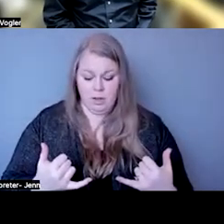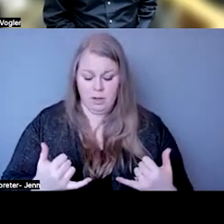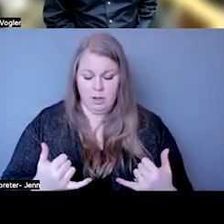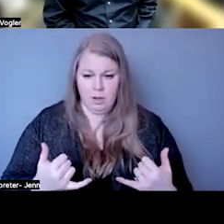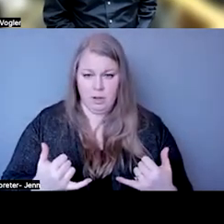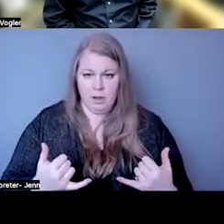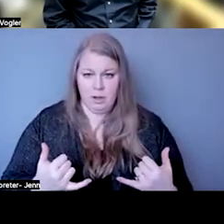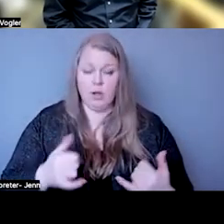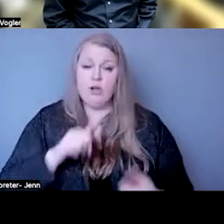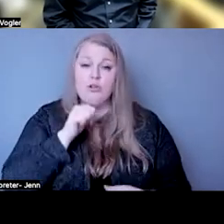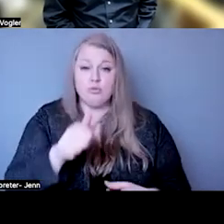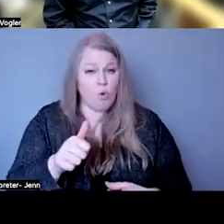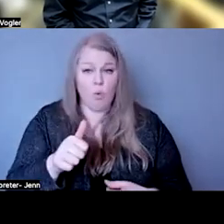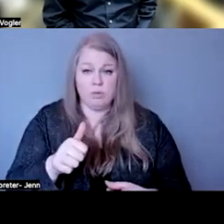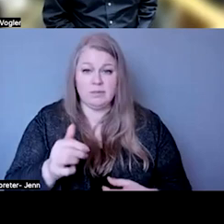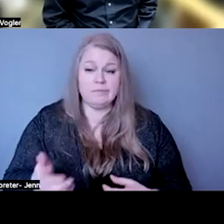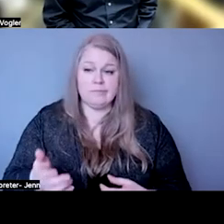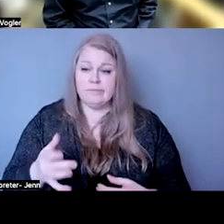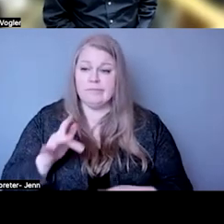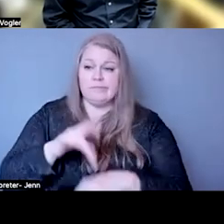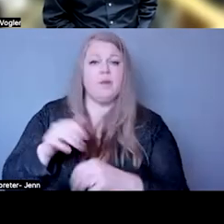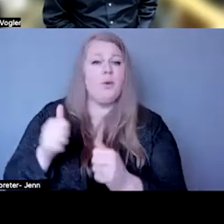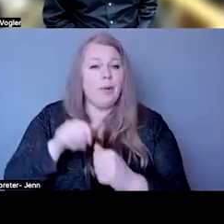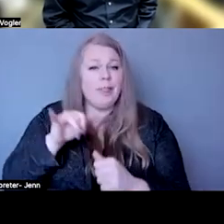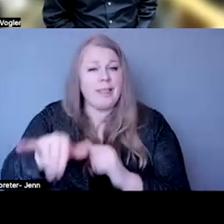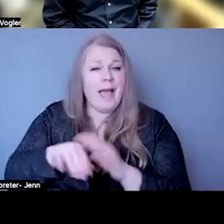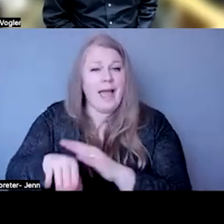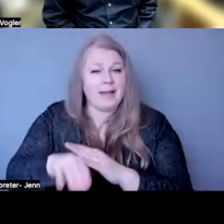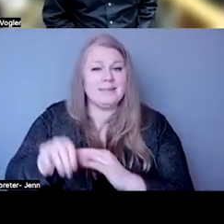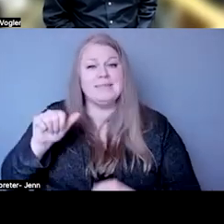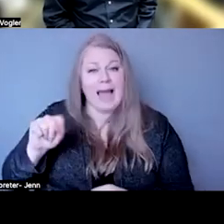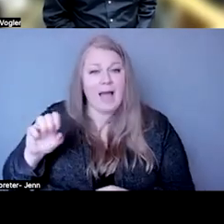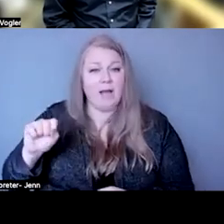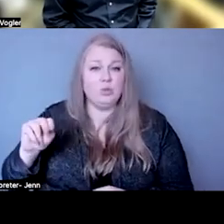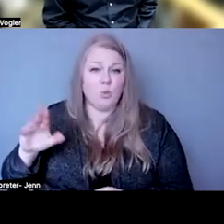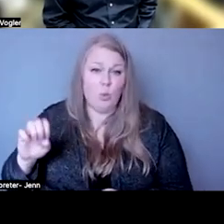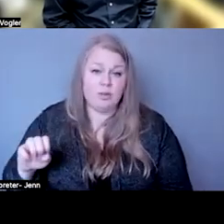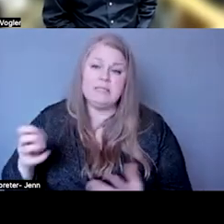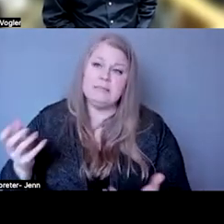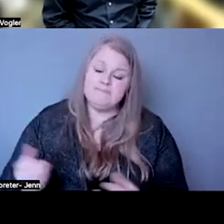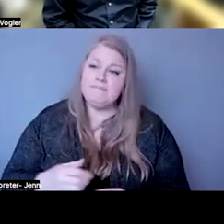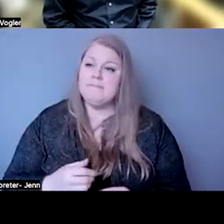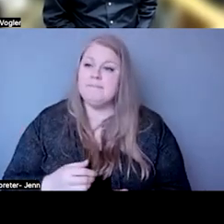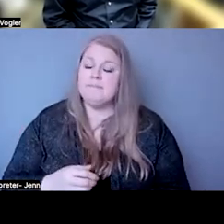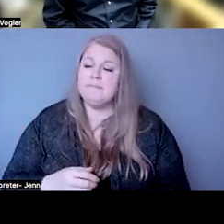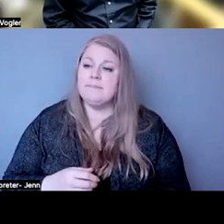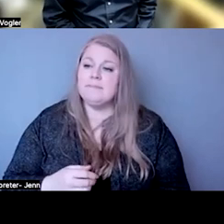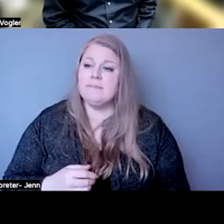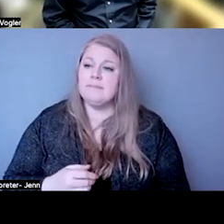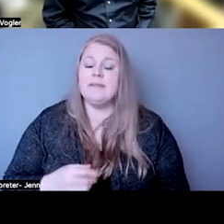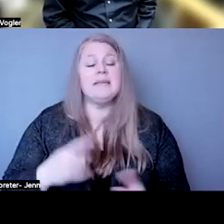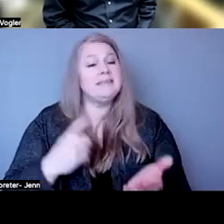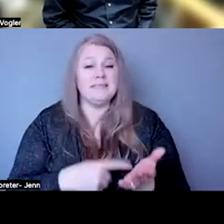don't cover with access at source. And sometimes it's just because people